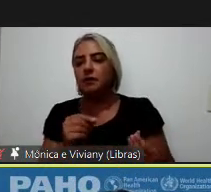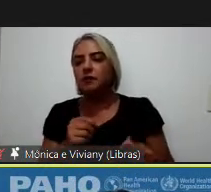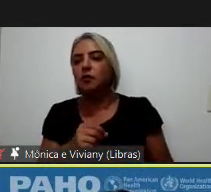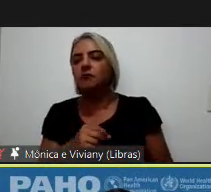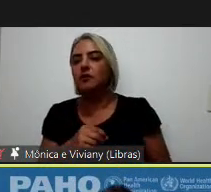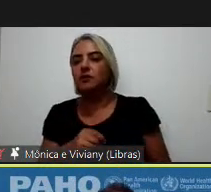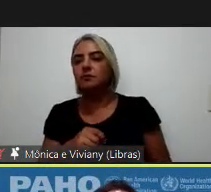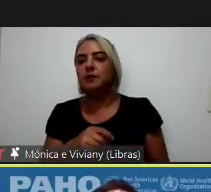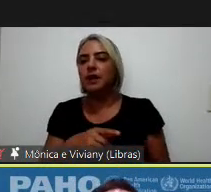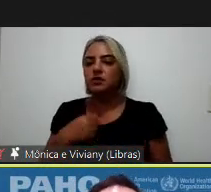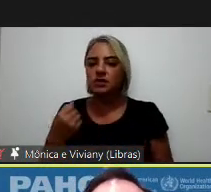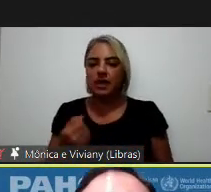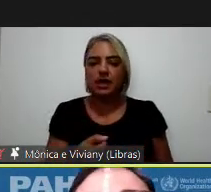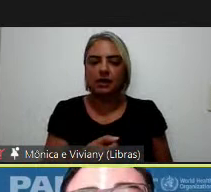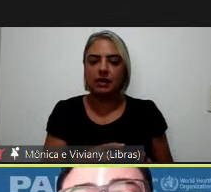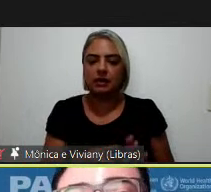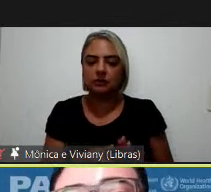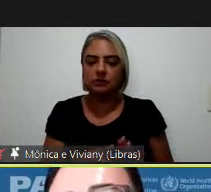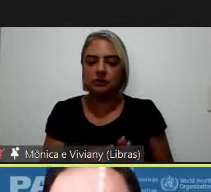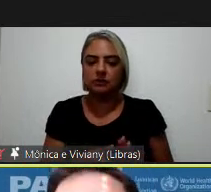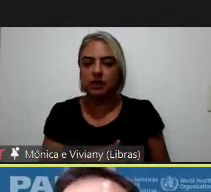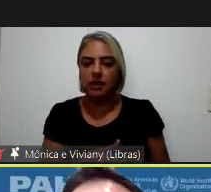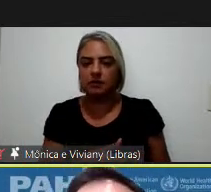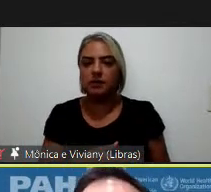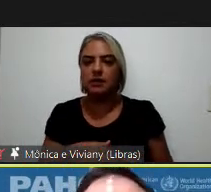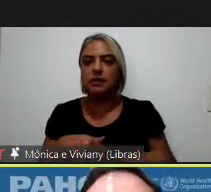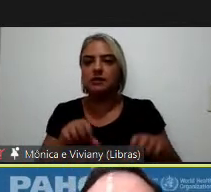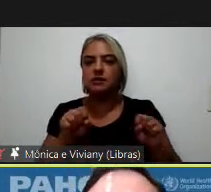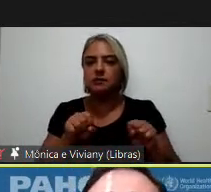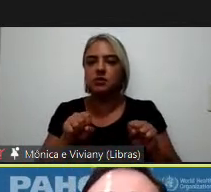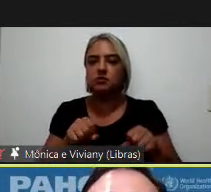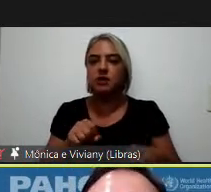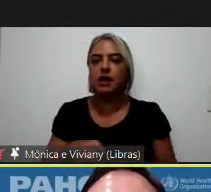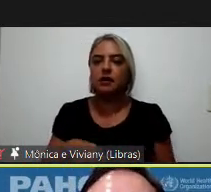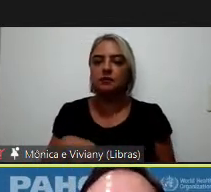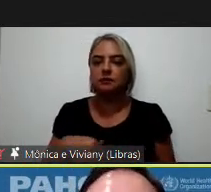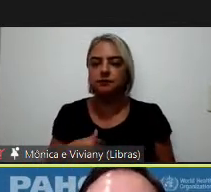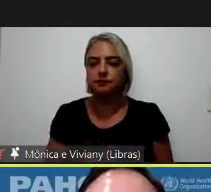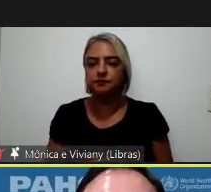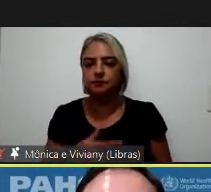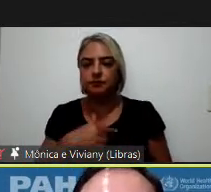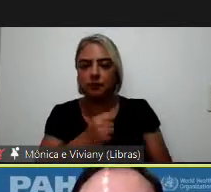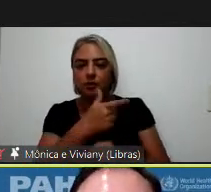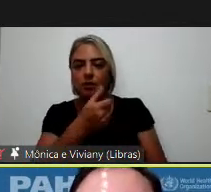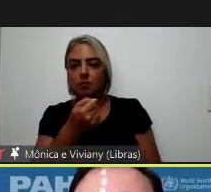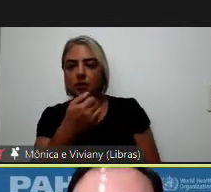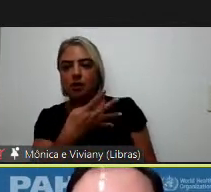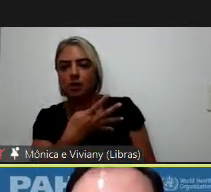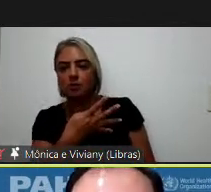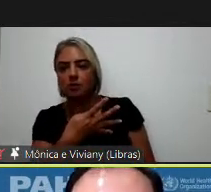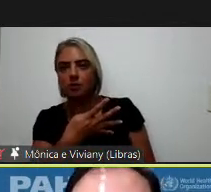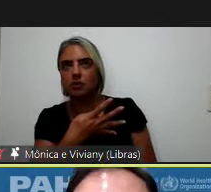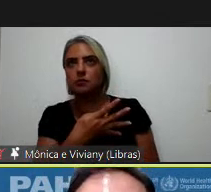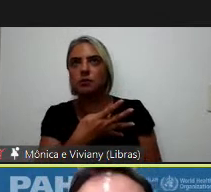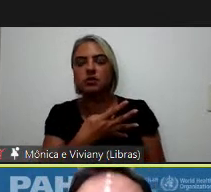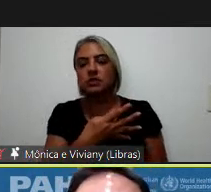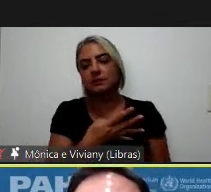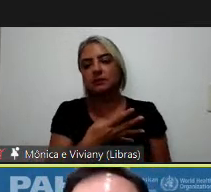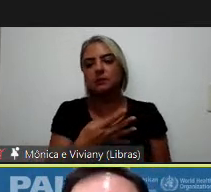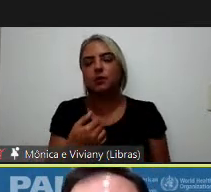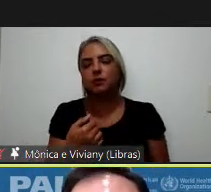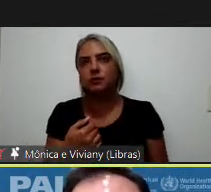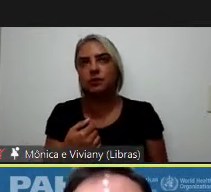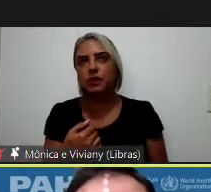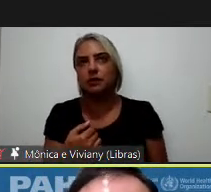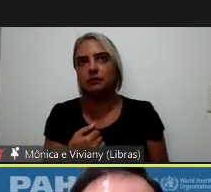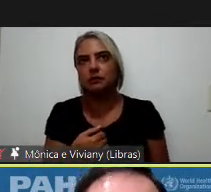that it seems that I have a little bit of difficulty. Okay, you're going to pass the slides. We're now in 2014 during